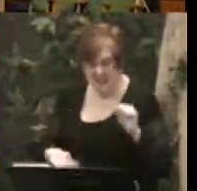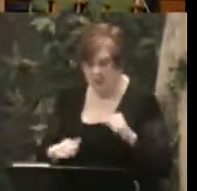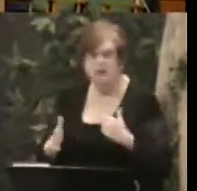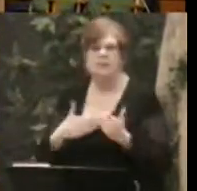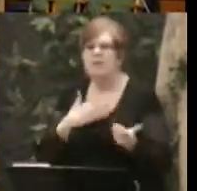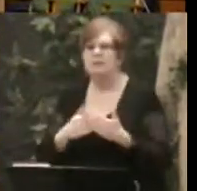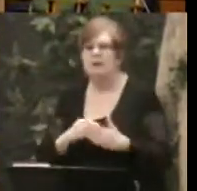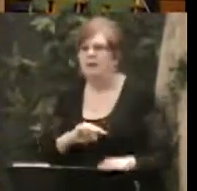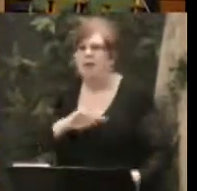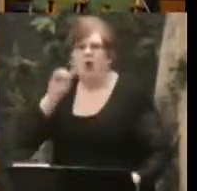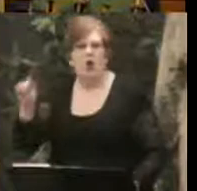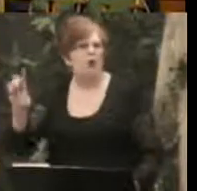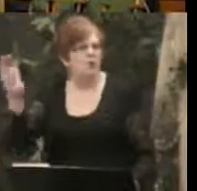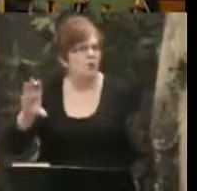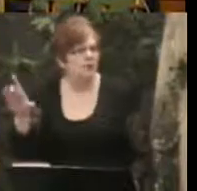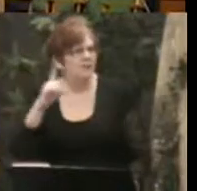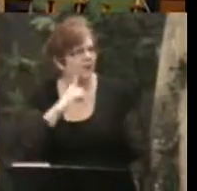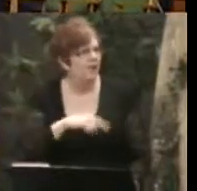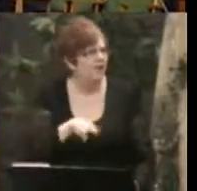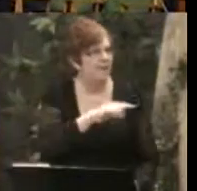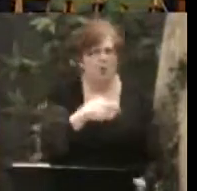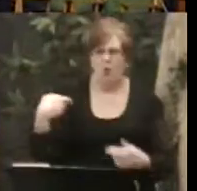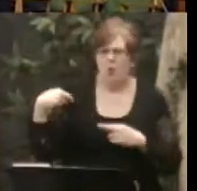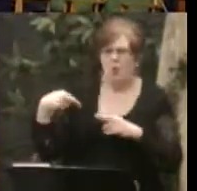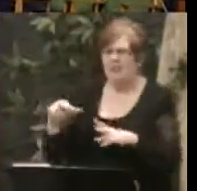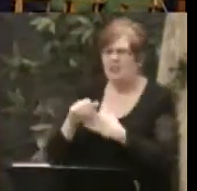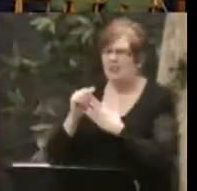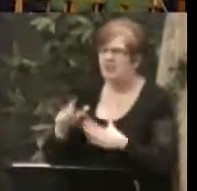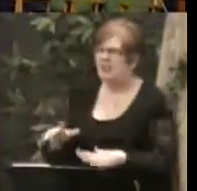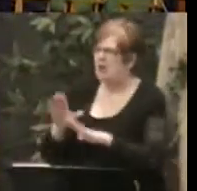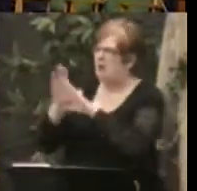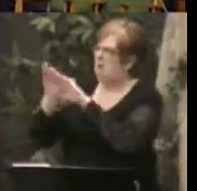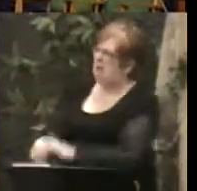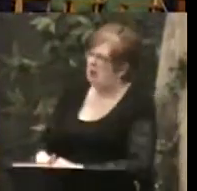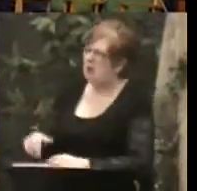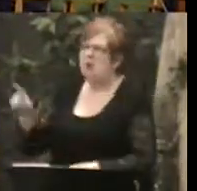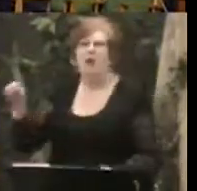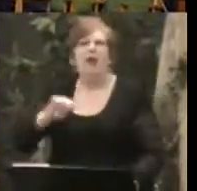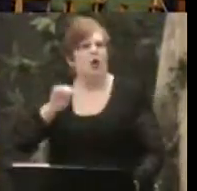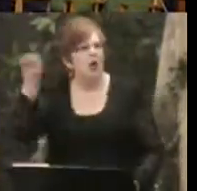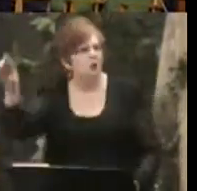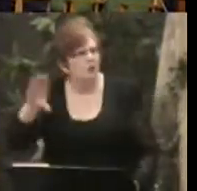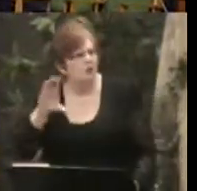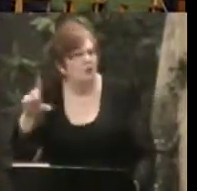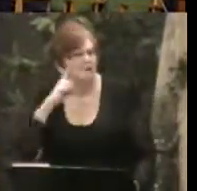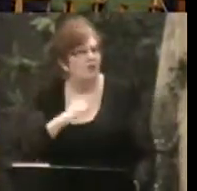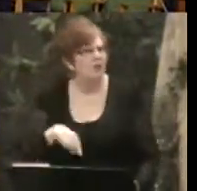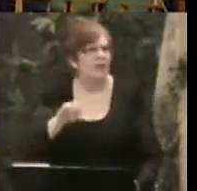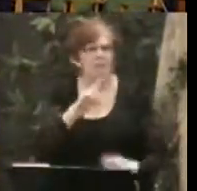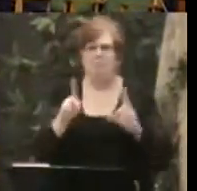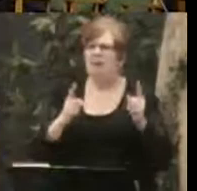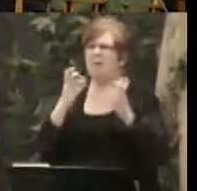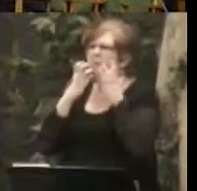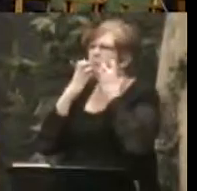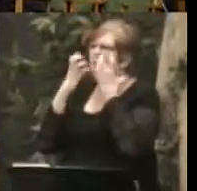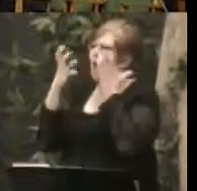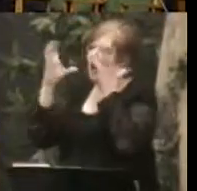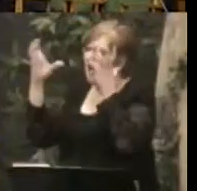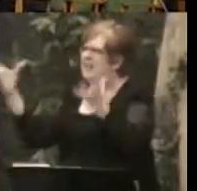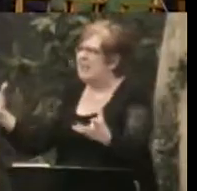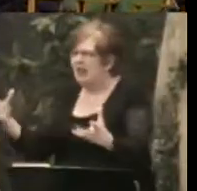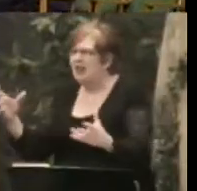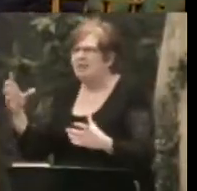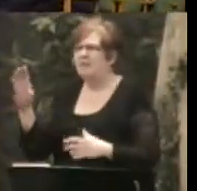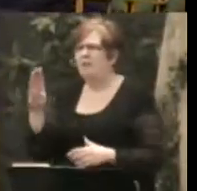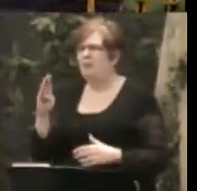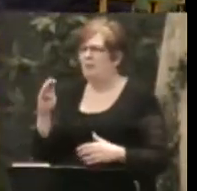cross for them. Even if the religious leaders condemn him, Jesus goes to the cross for them. Even if the people cry out for Barabbas,